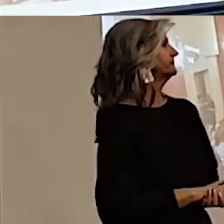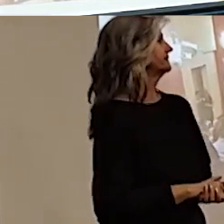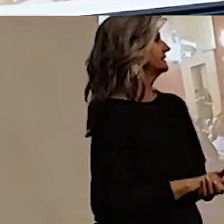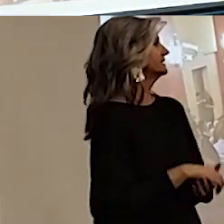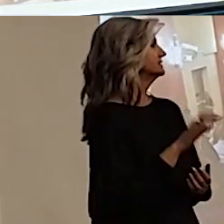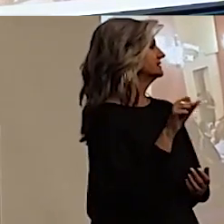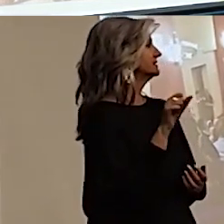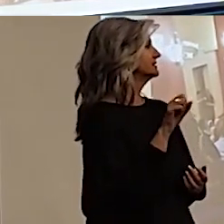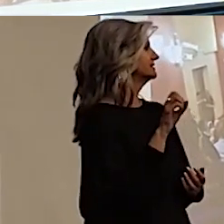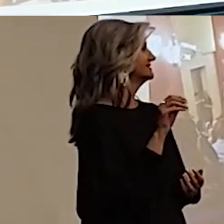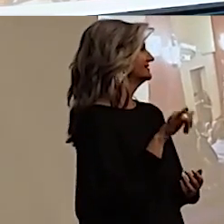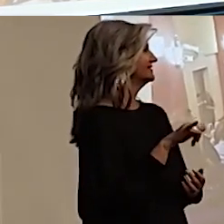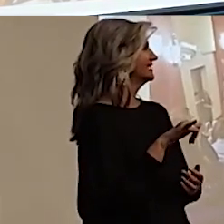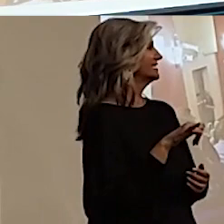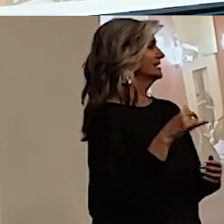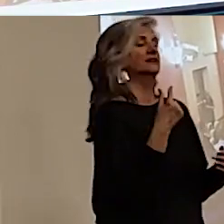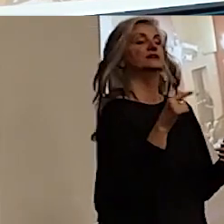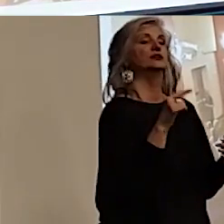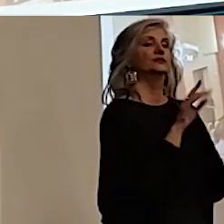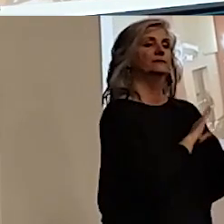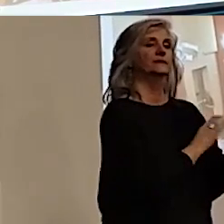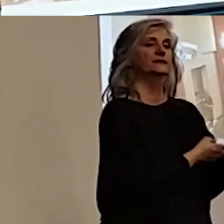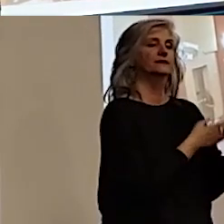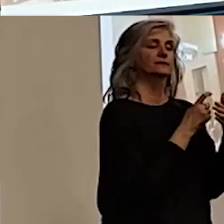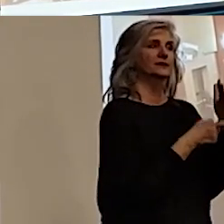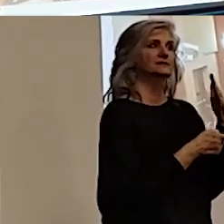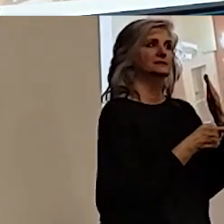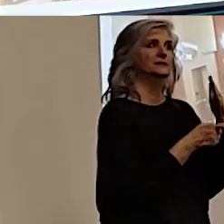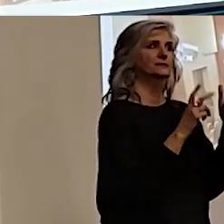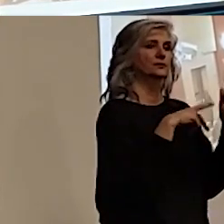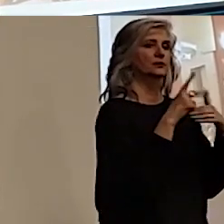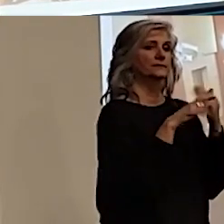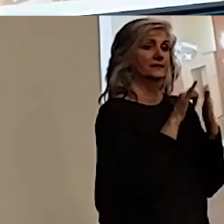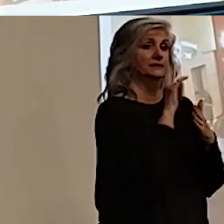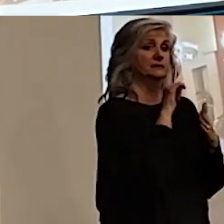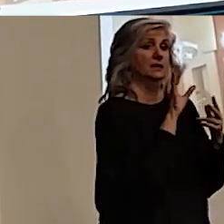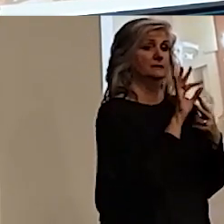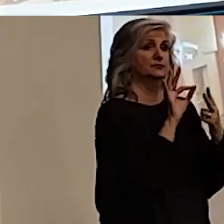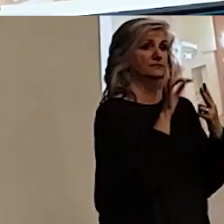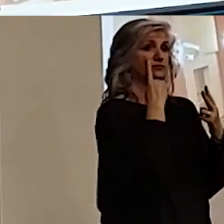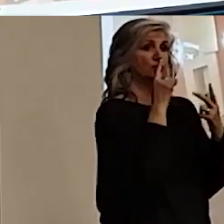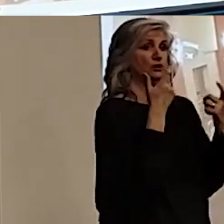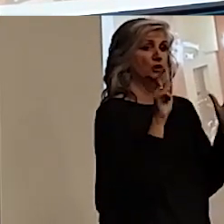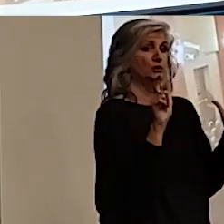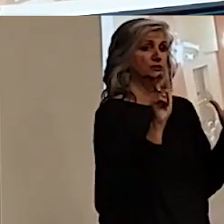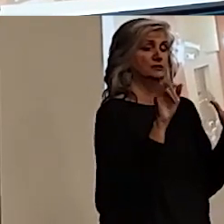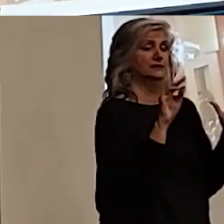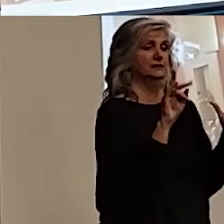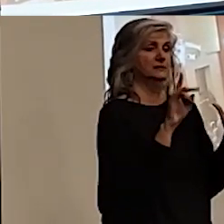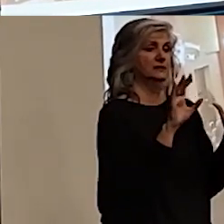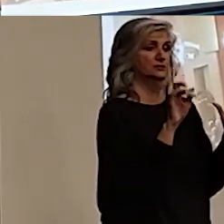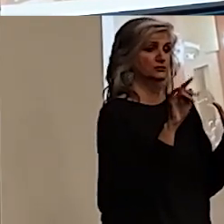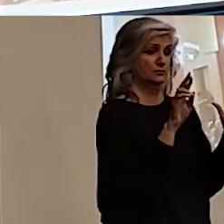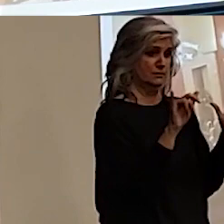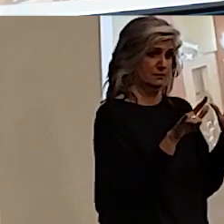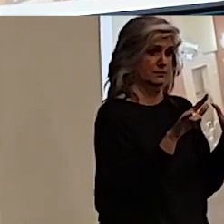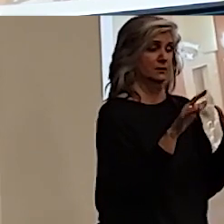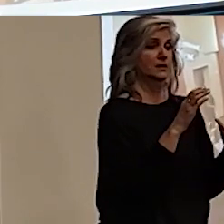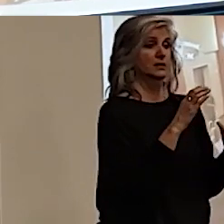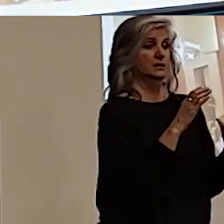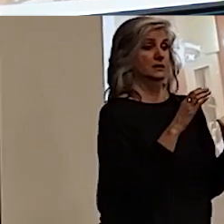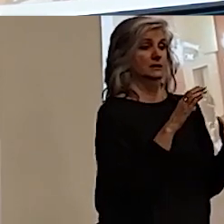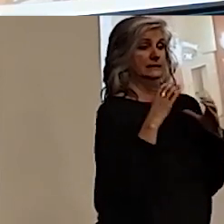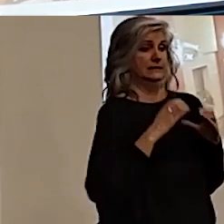Yes, so the Green Power pricing program is a option for large industrial customers to be able to buy